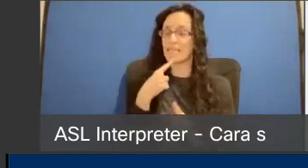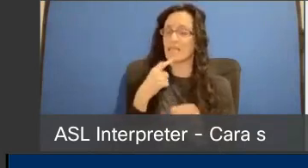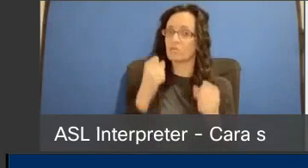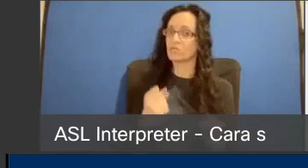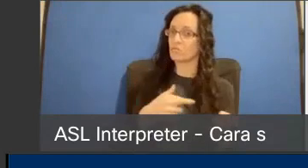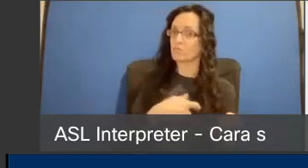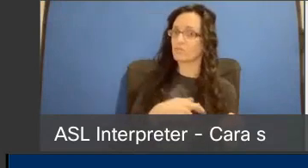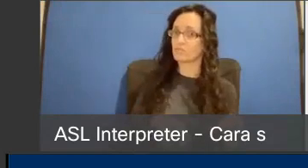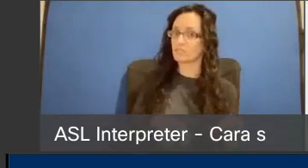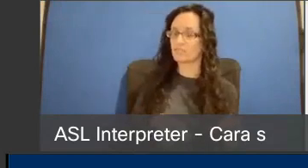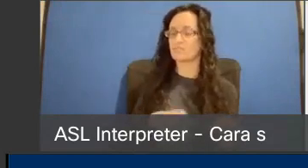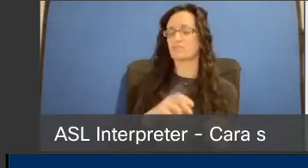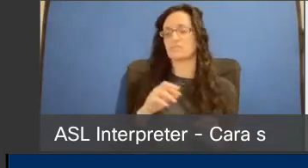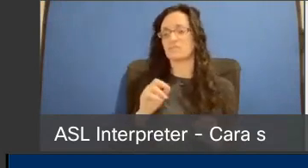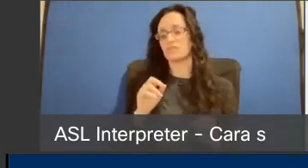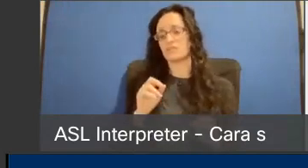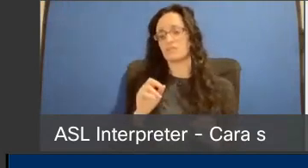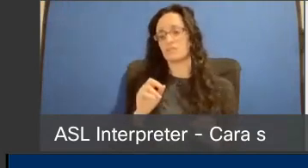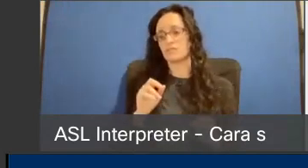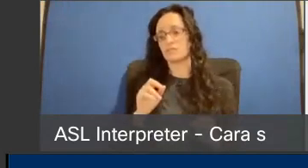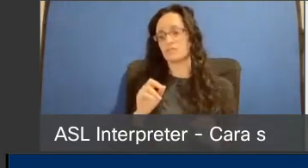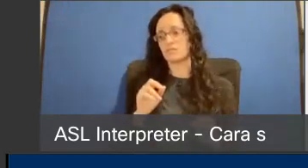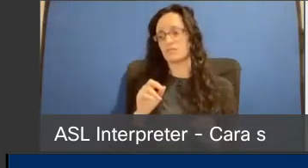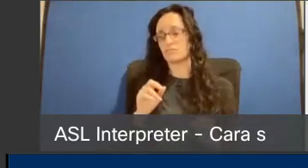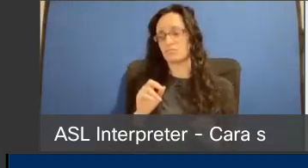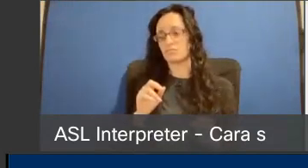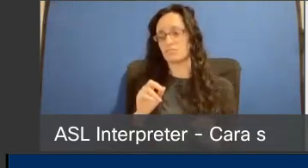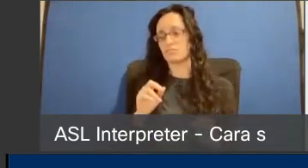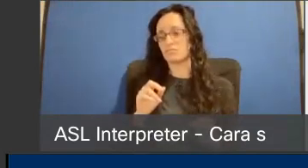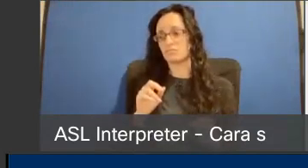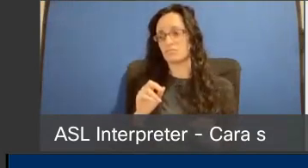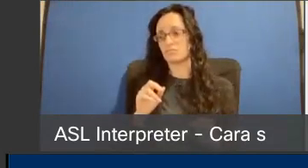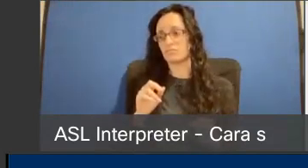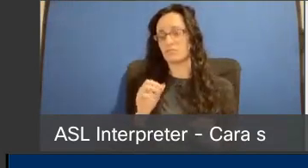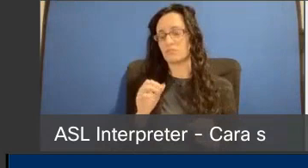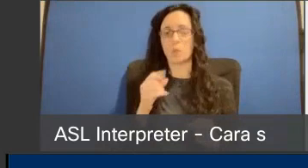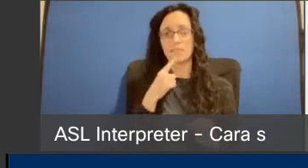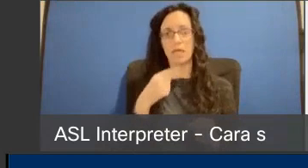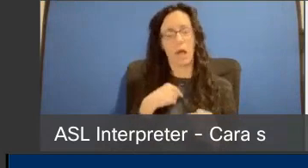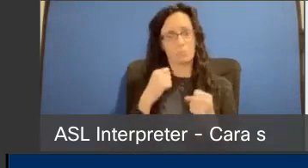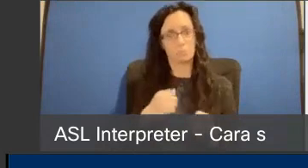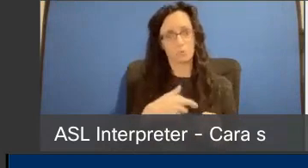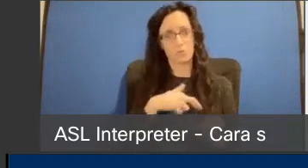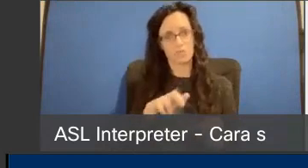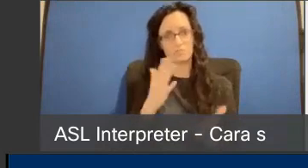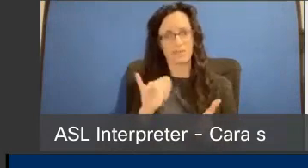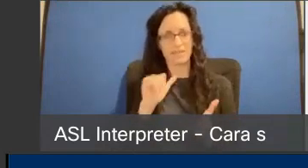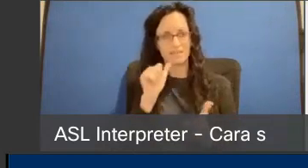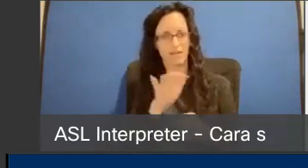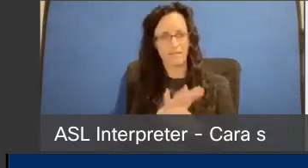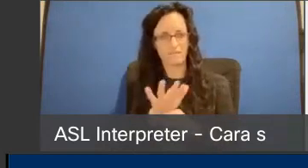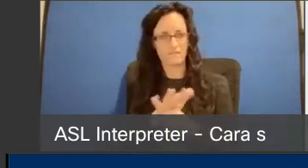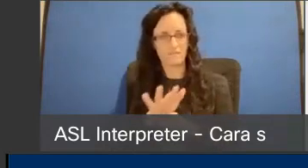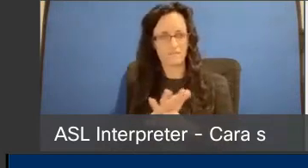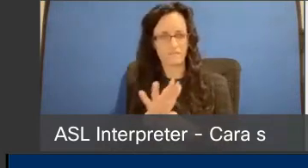with them. It was a quip he made once, but saying by itself that may not be protective enough, but it may be. I will tell you an anecdote